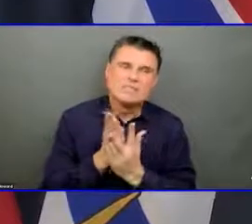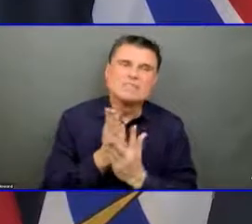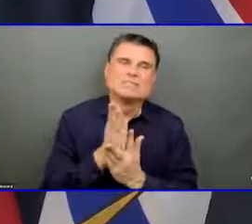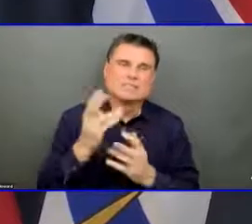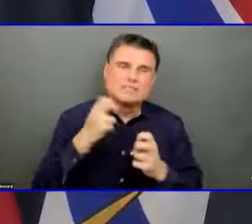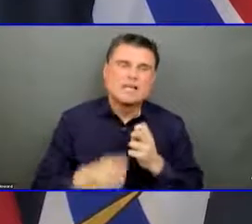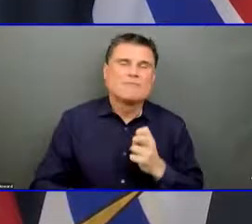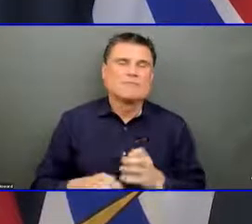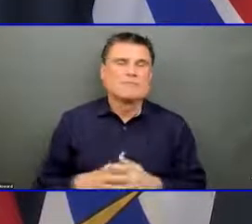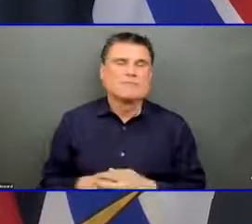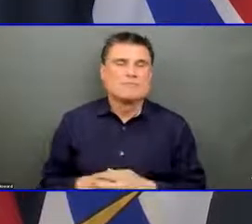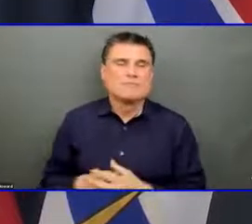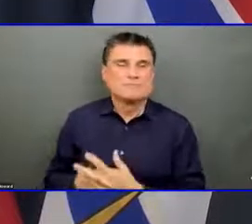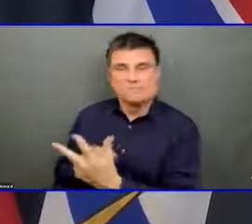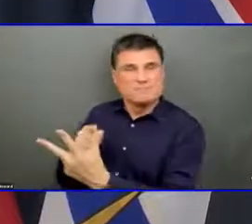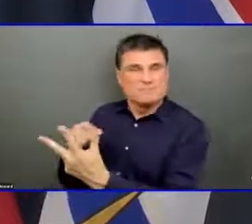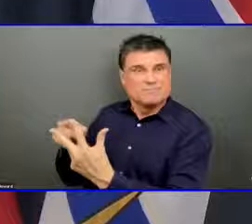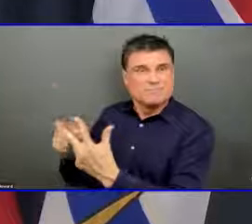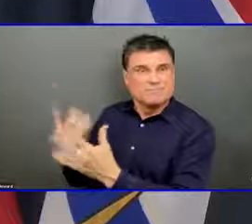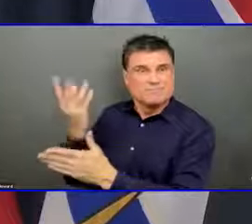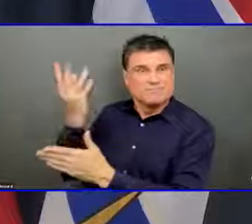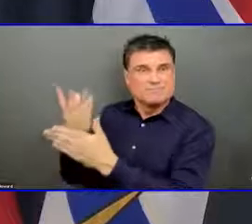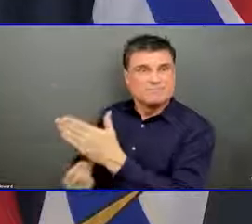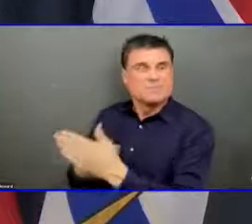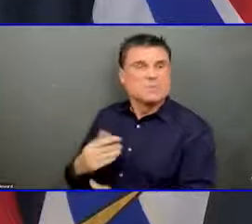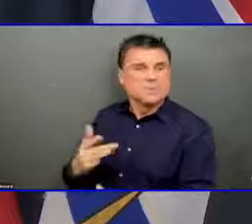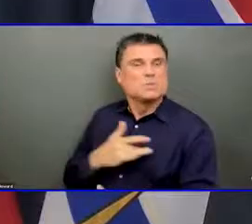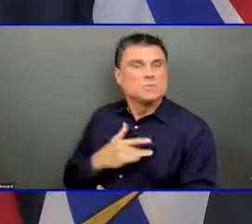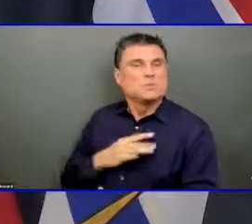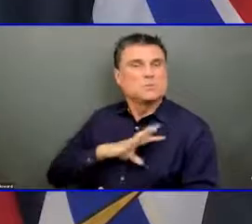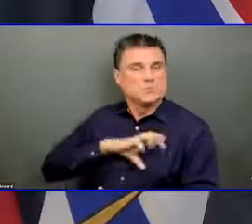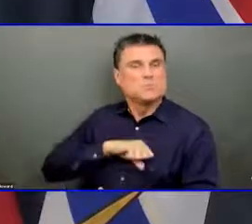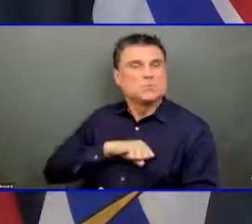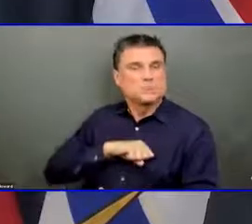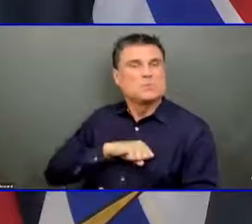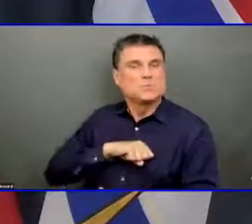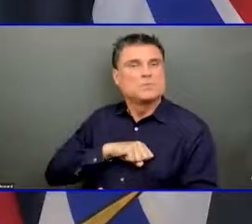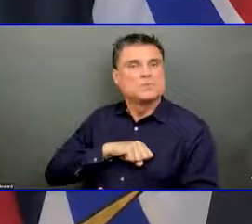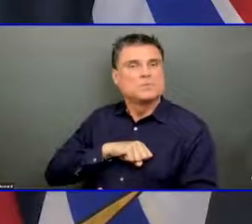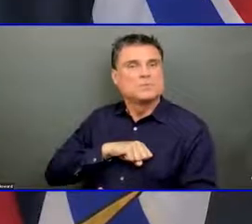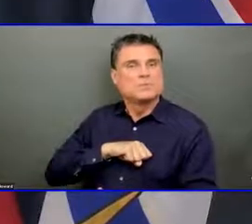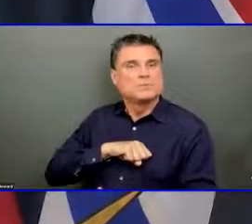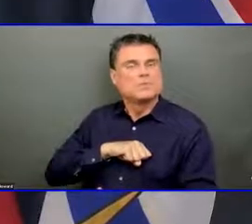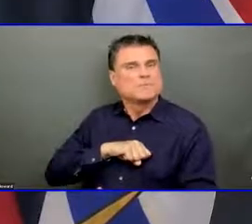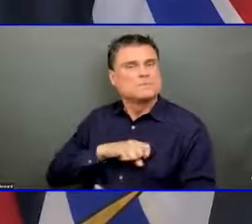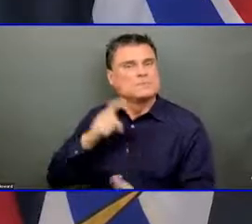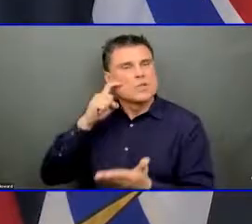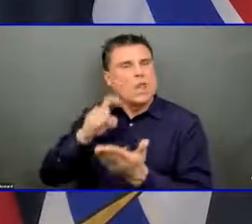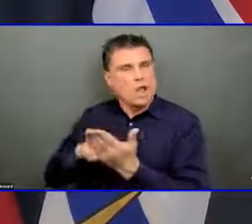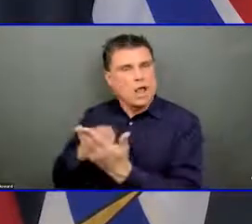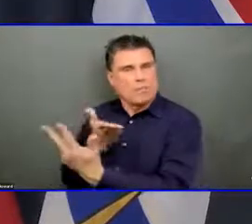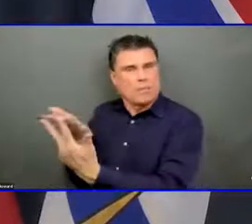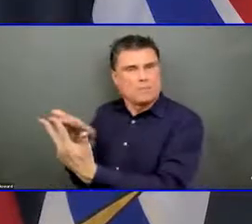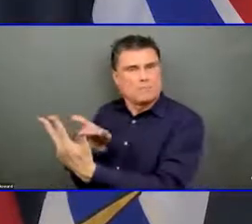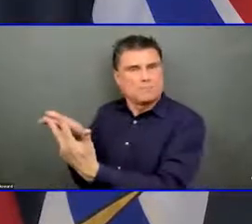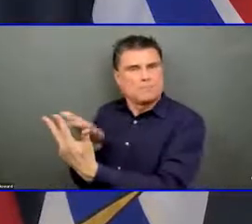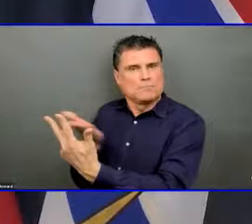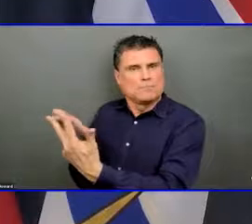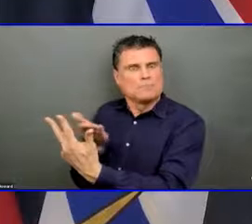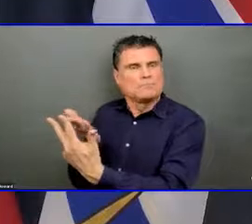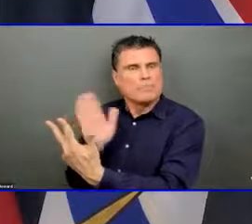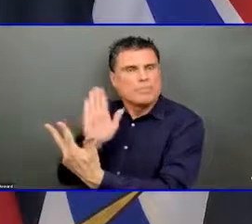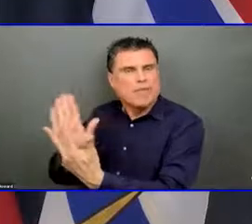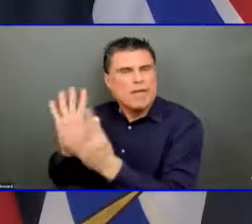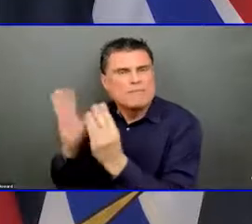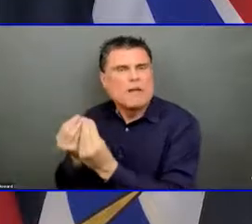so we want to acknowledge the passing of those 3 people and the 1,397 people who passed away